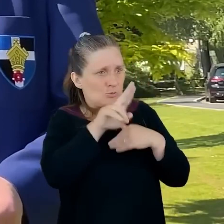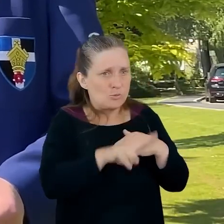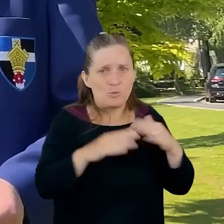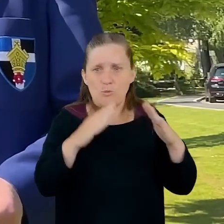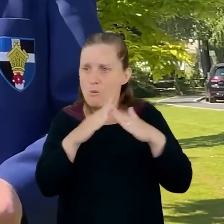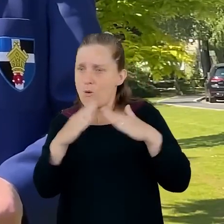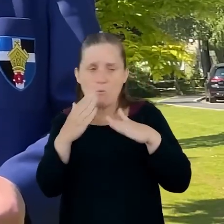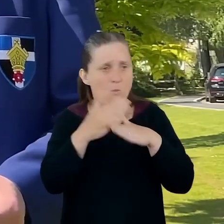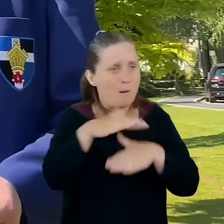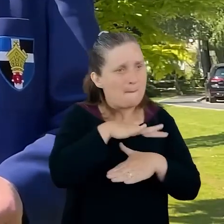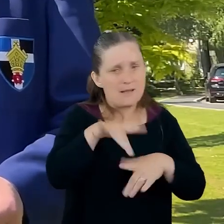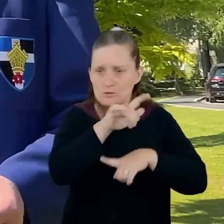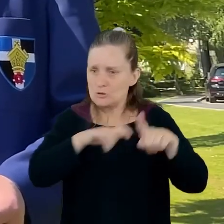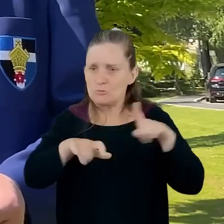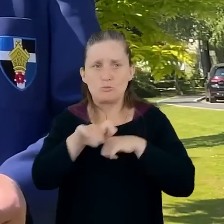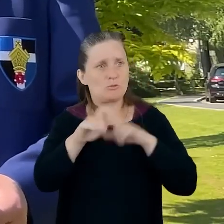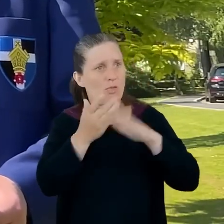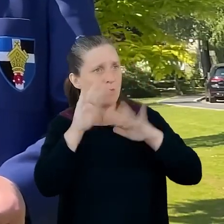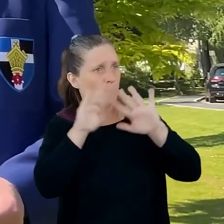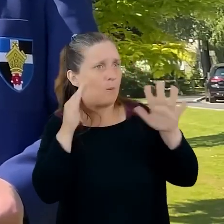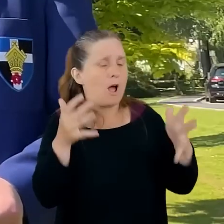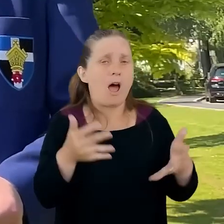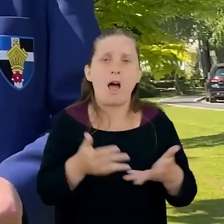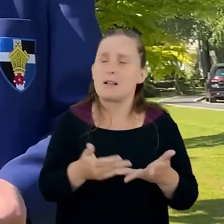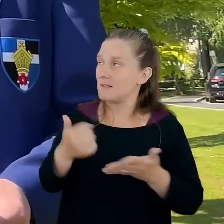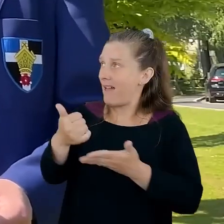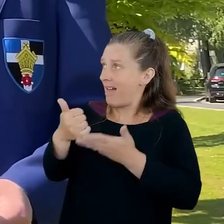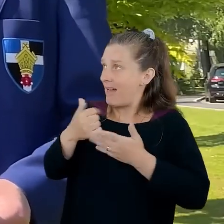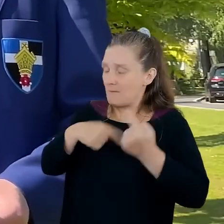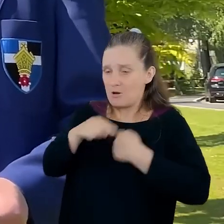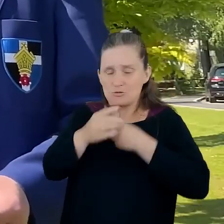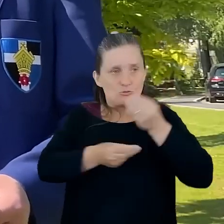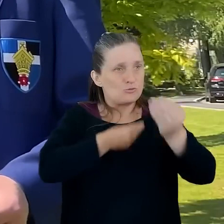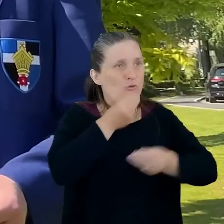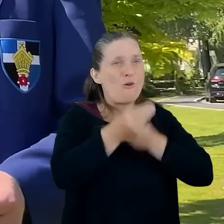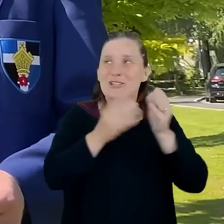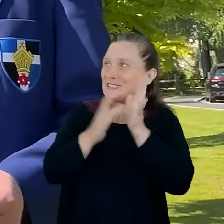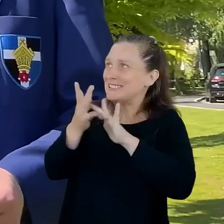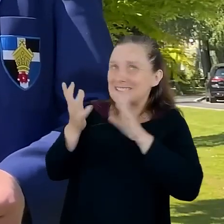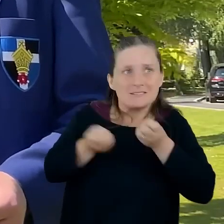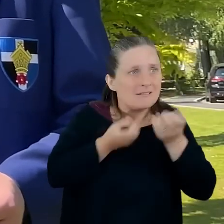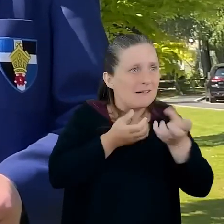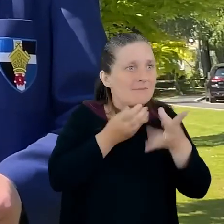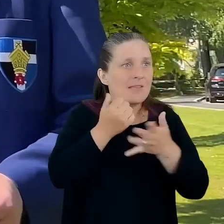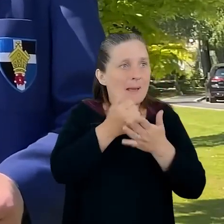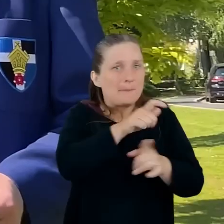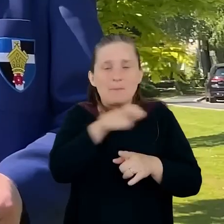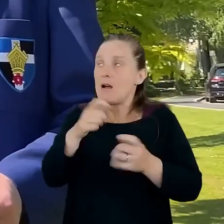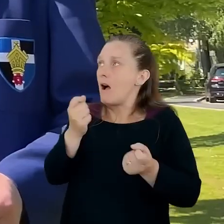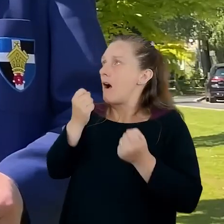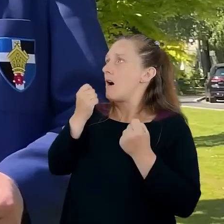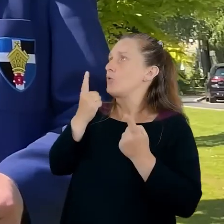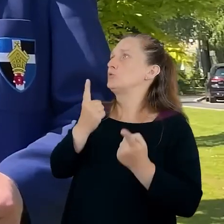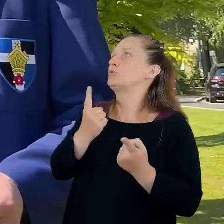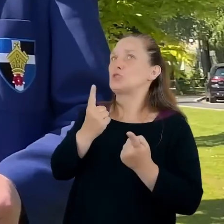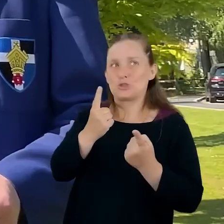schools, workplaces, communities, and the wider world. Enable us to tell the story of Jesus in ways which can be